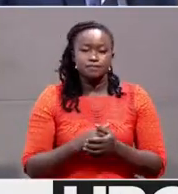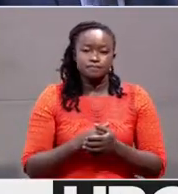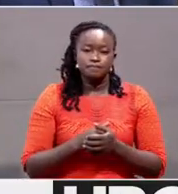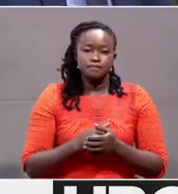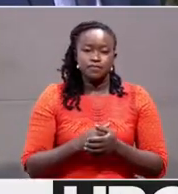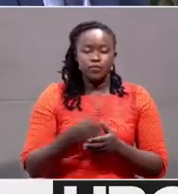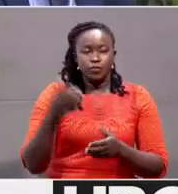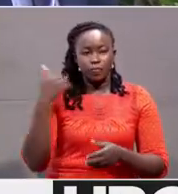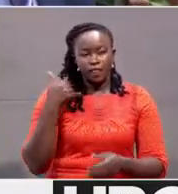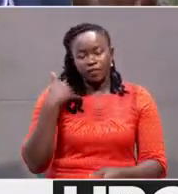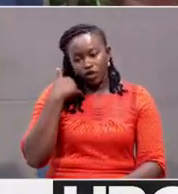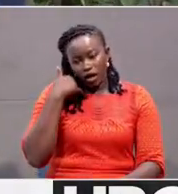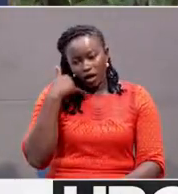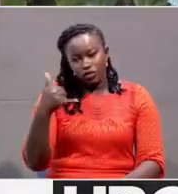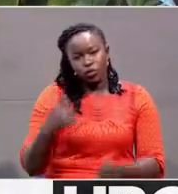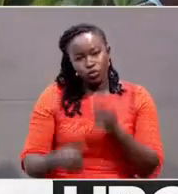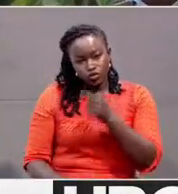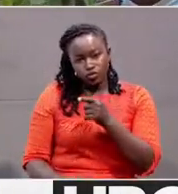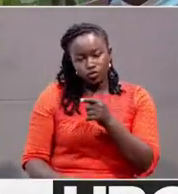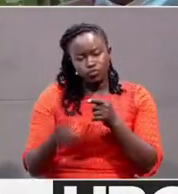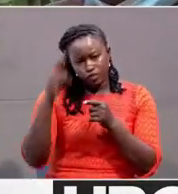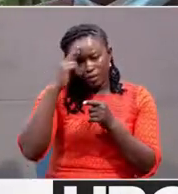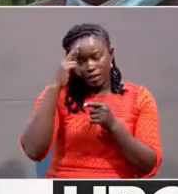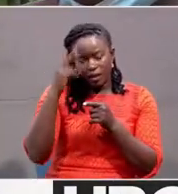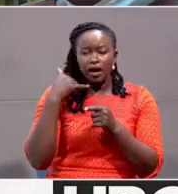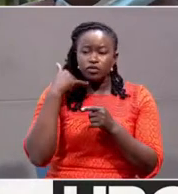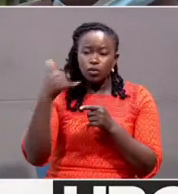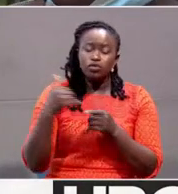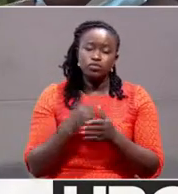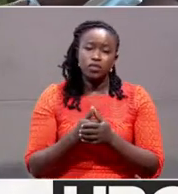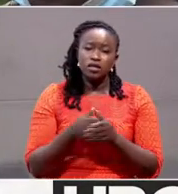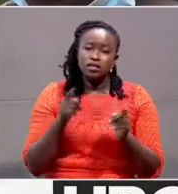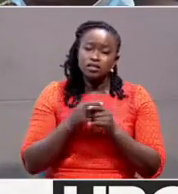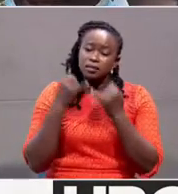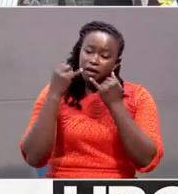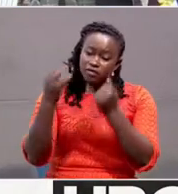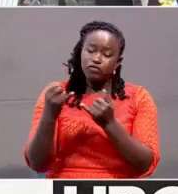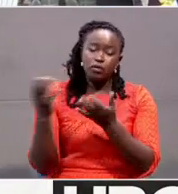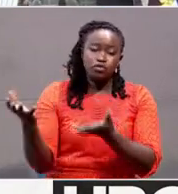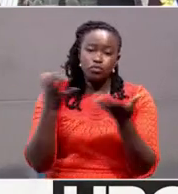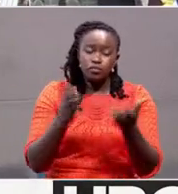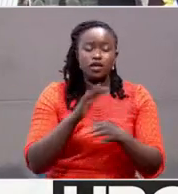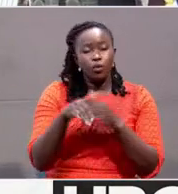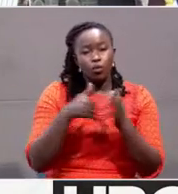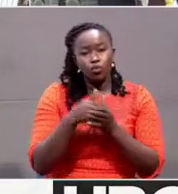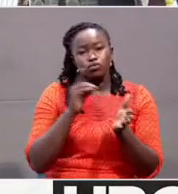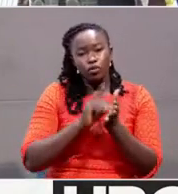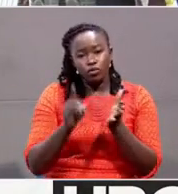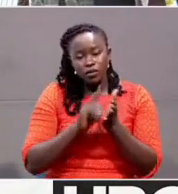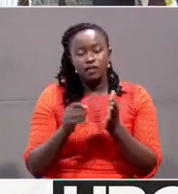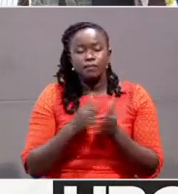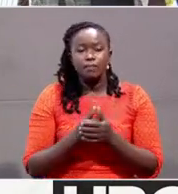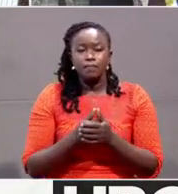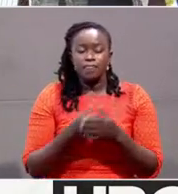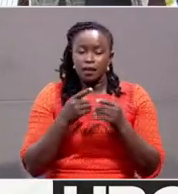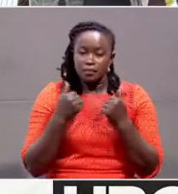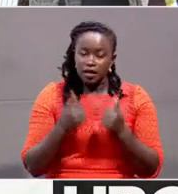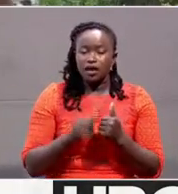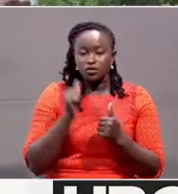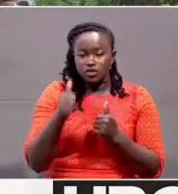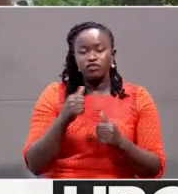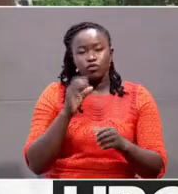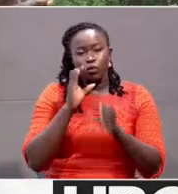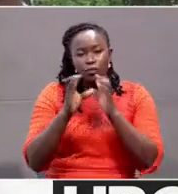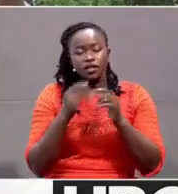kukumi desimu, I called you, remember? And you I told you to come with all the documents. However, Hadija's continued